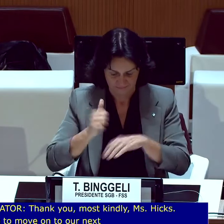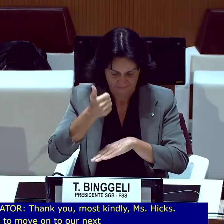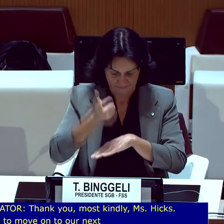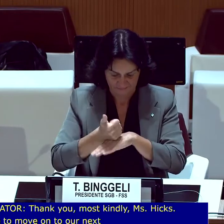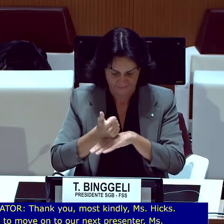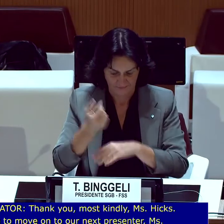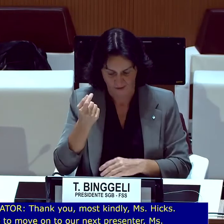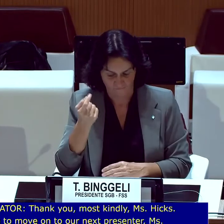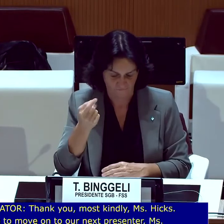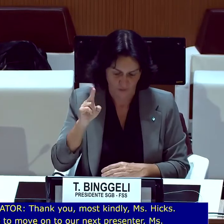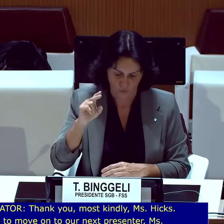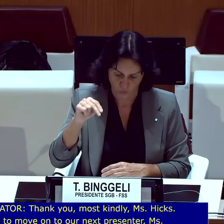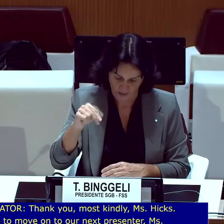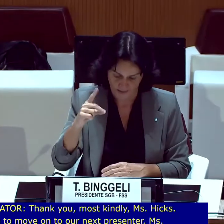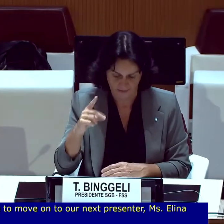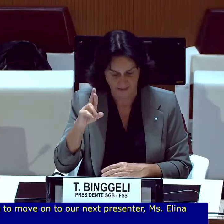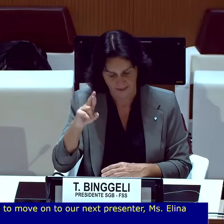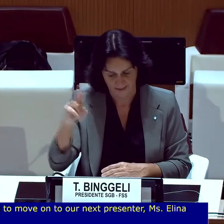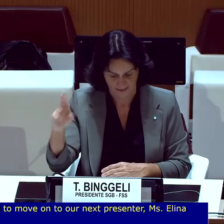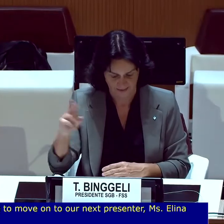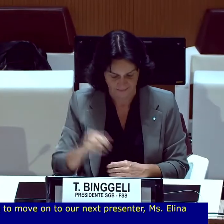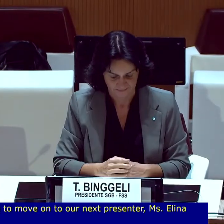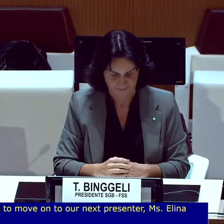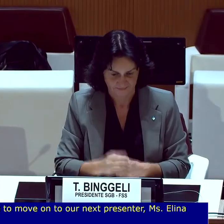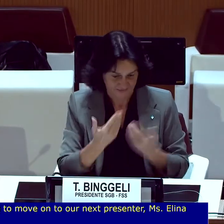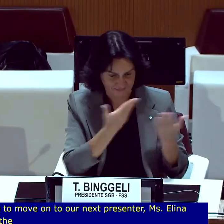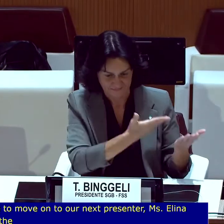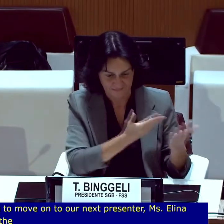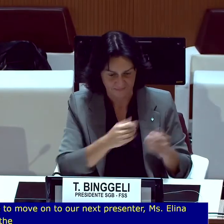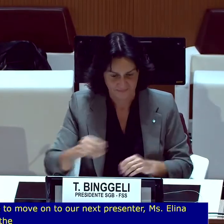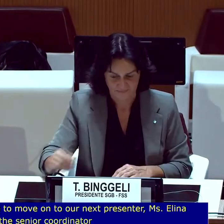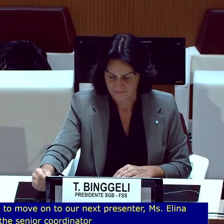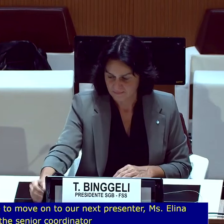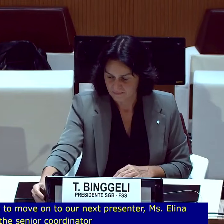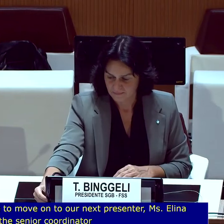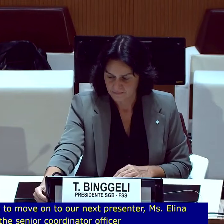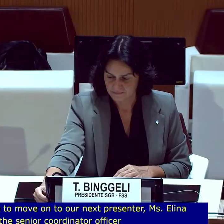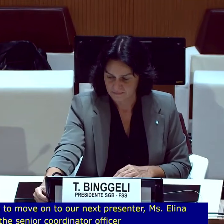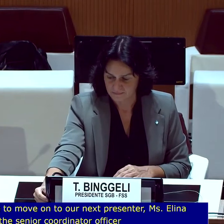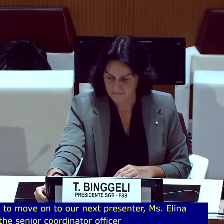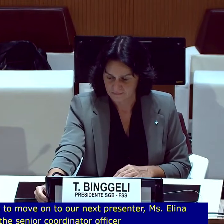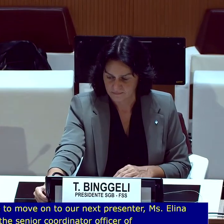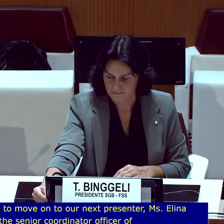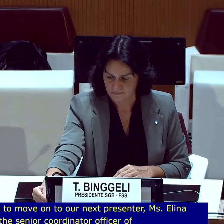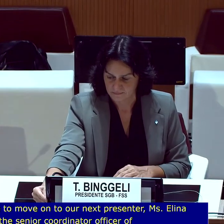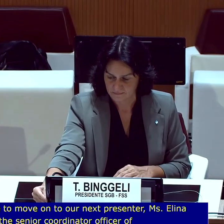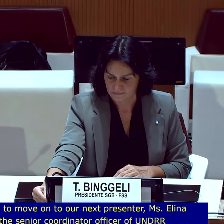the Senior Coordinator Officer of UNDRR. Please, the floor is yours, Ms. Palm.